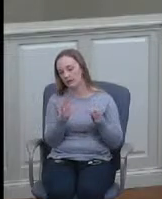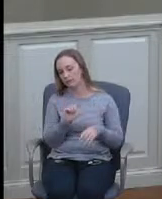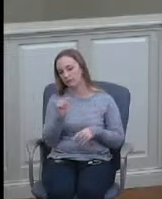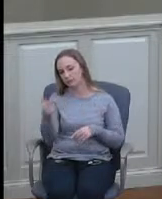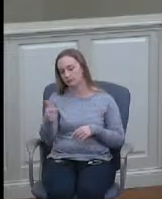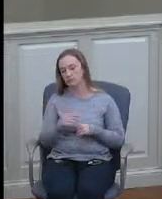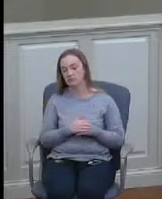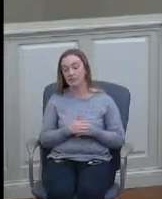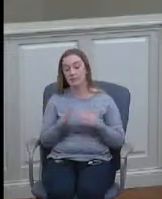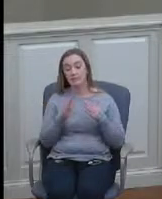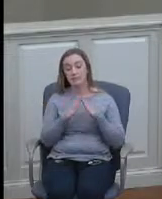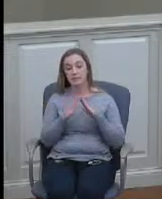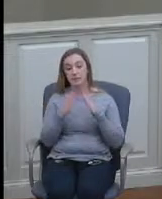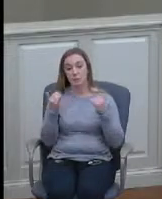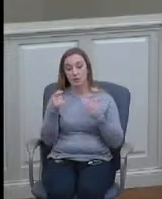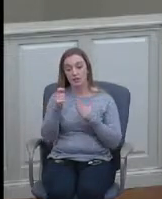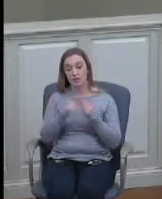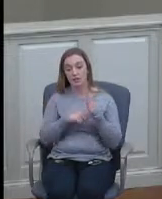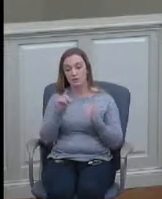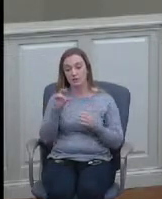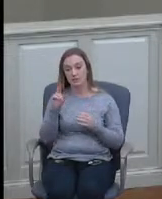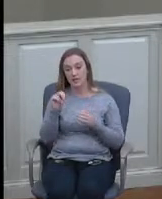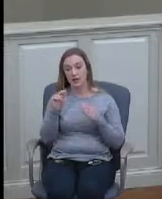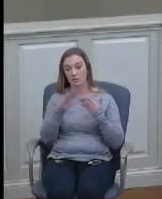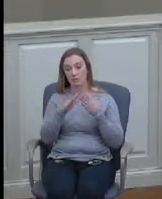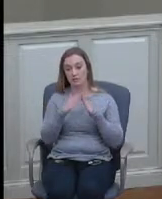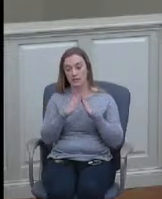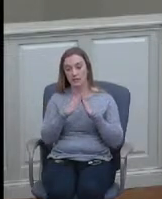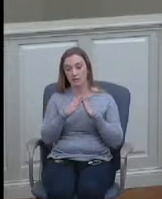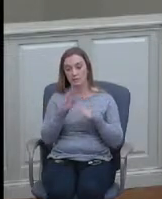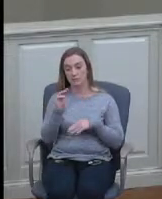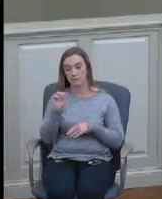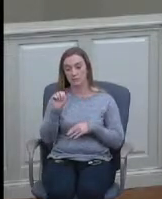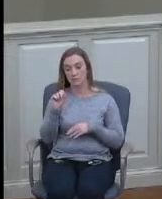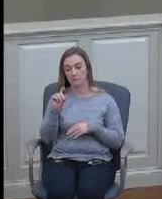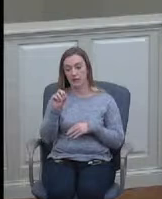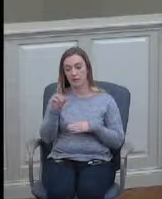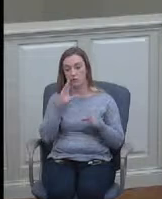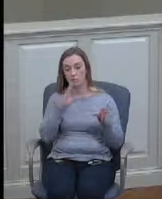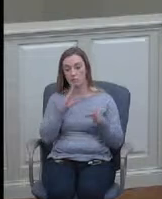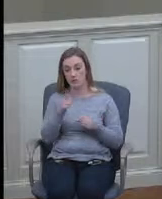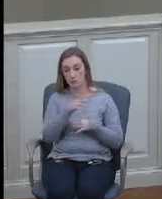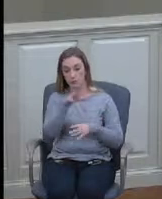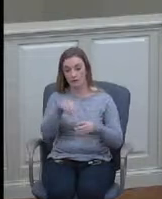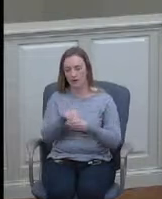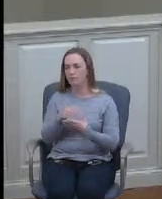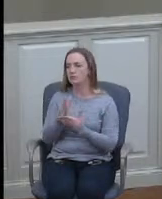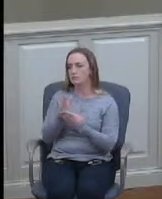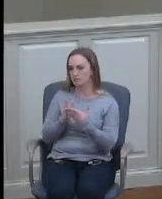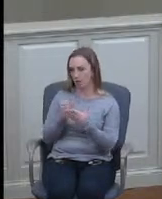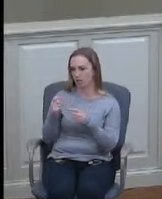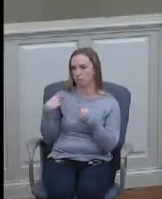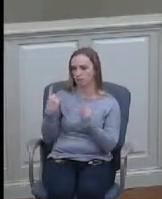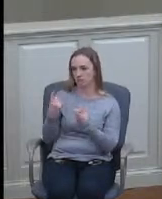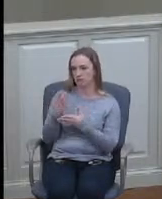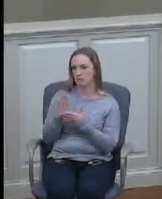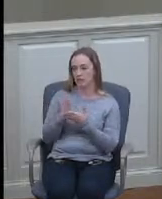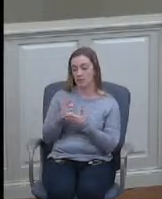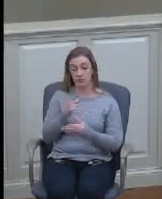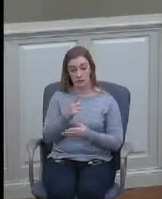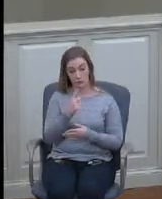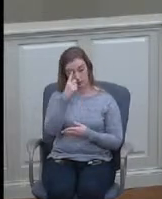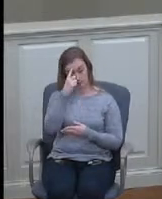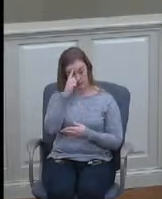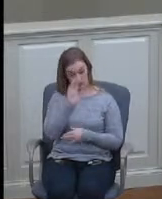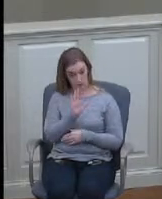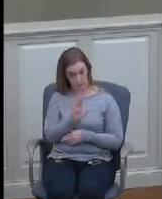the downtown master plan. Have you all been in on some of that? Some of it. Okay, and you think